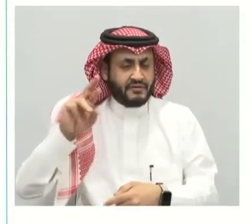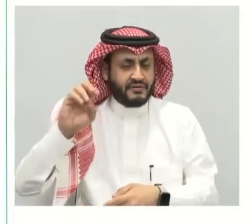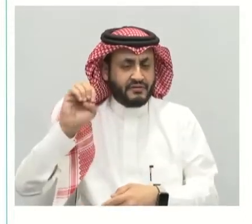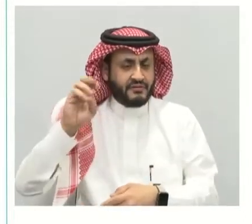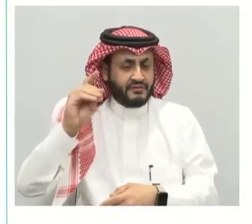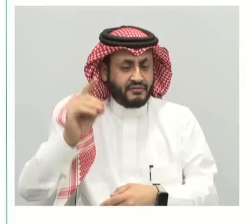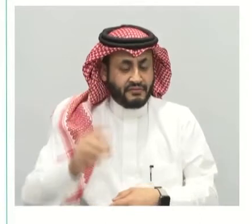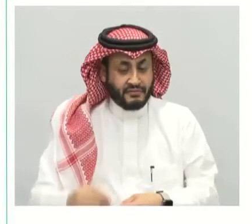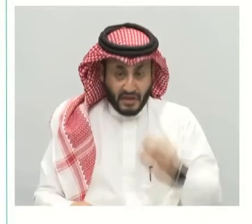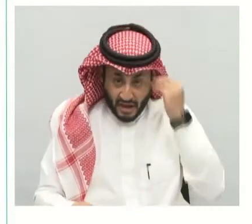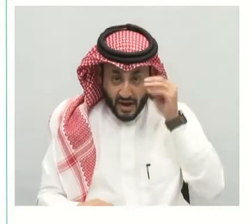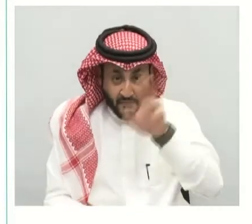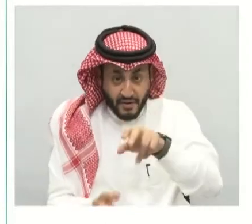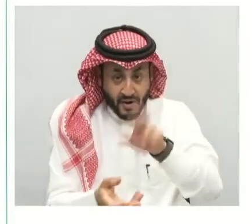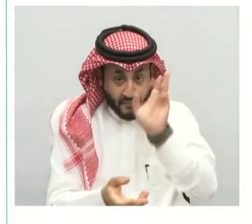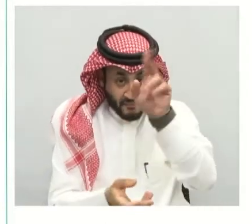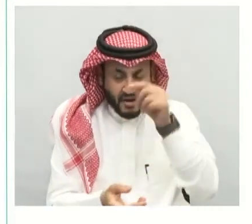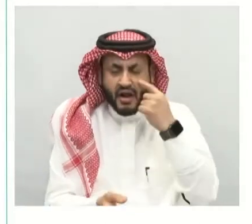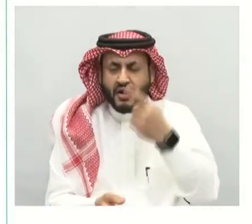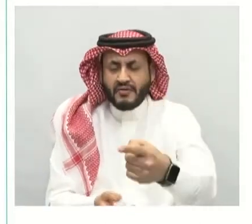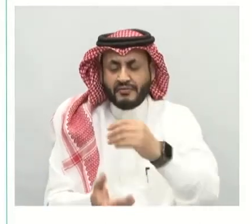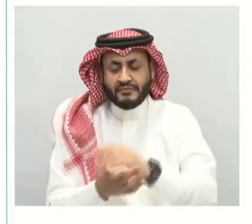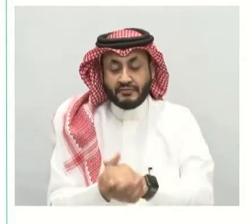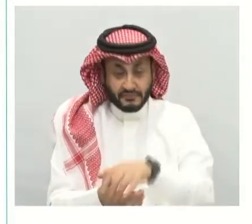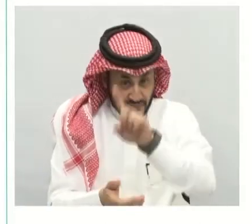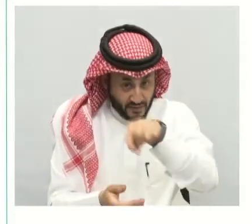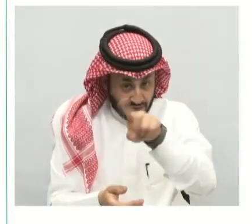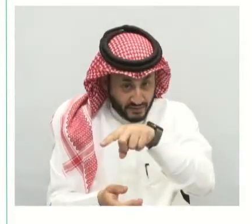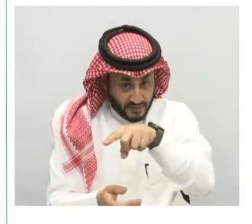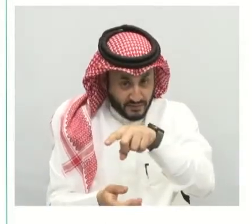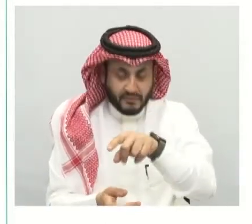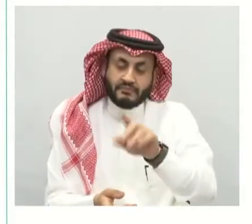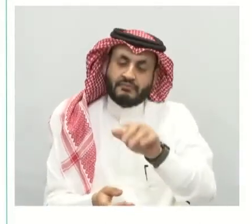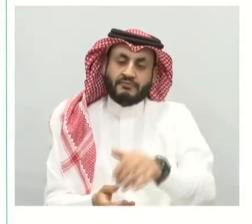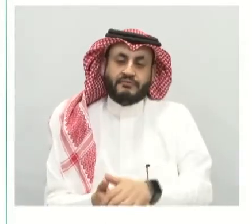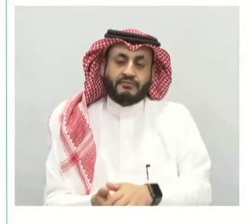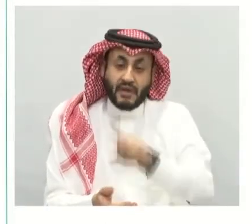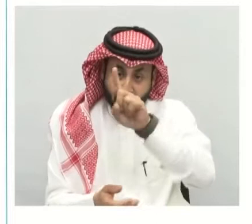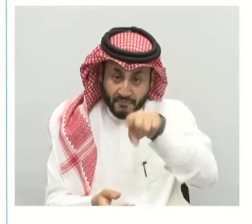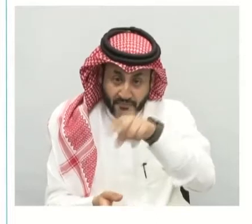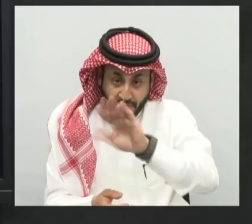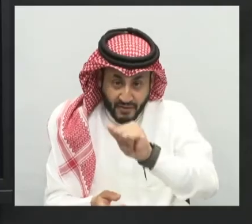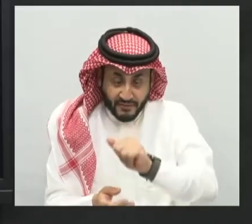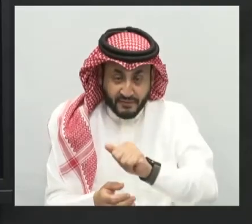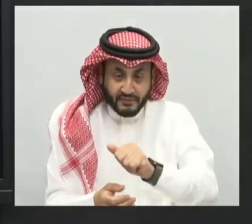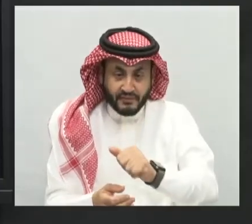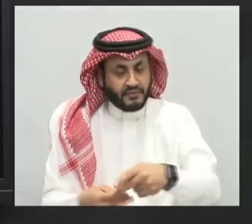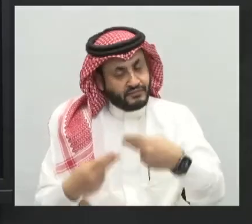play basketball? By looking at the picture, there is no X sign. And we said, since we don't have X sign, then we